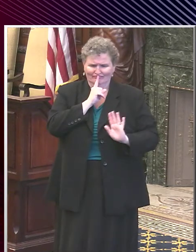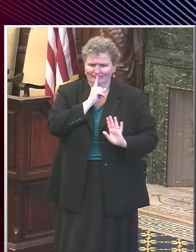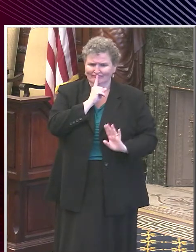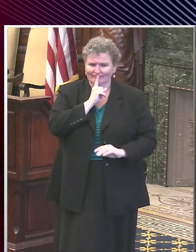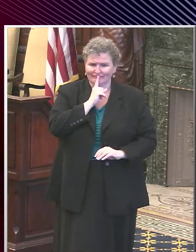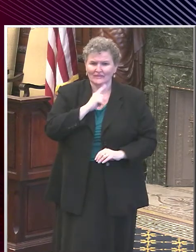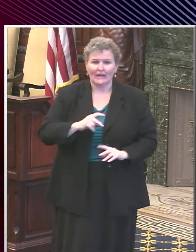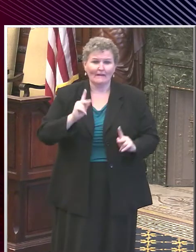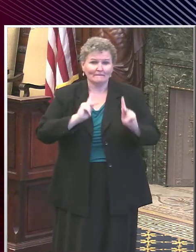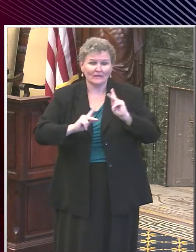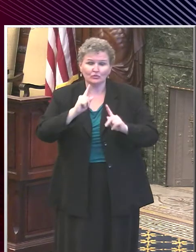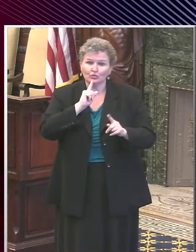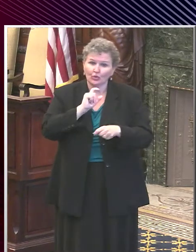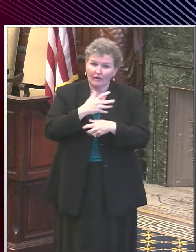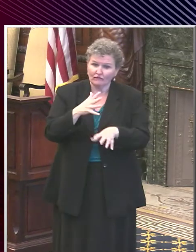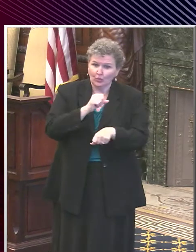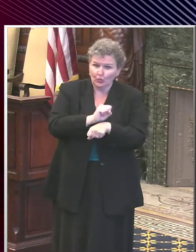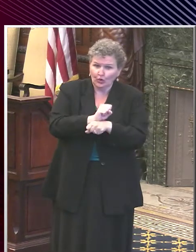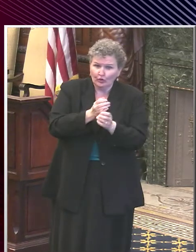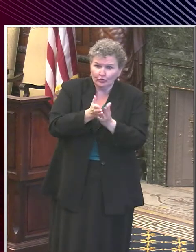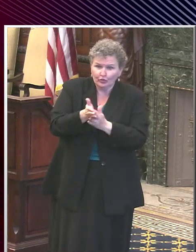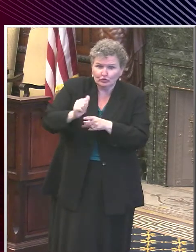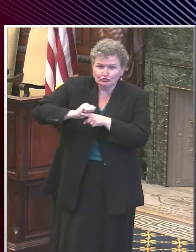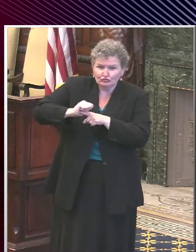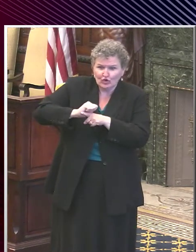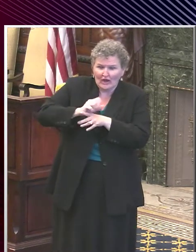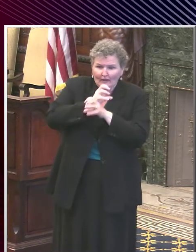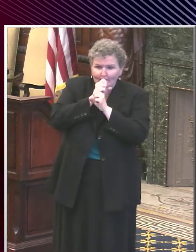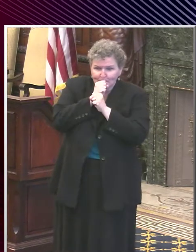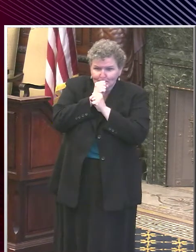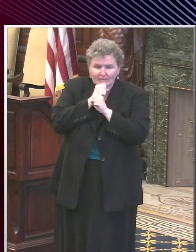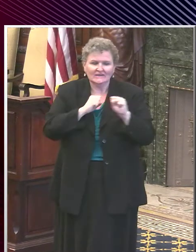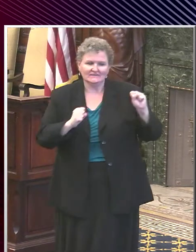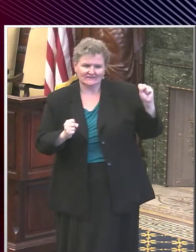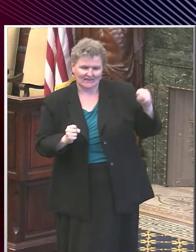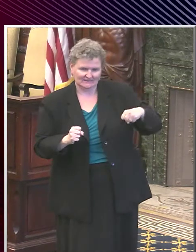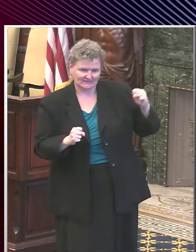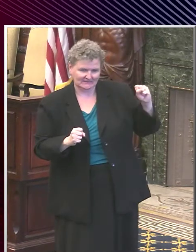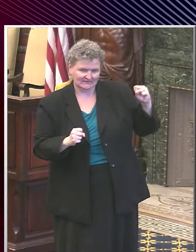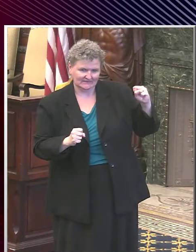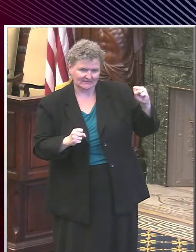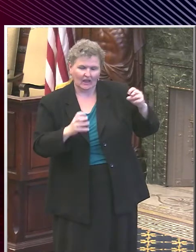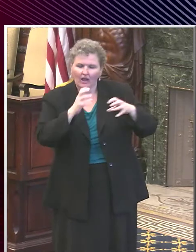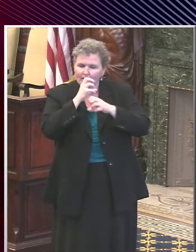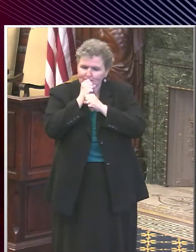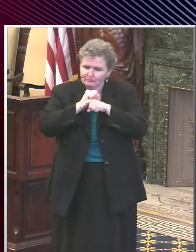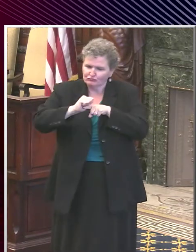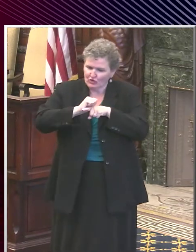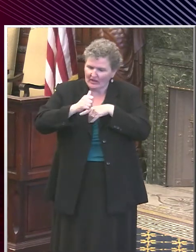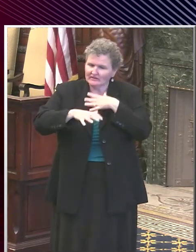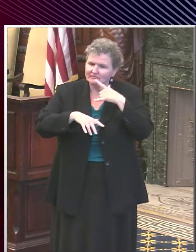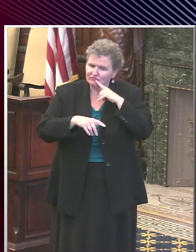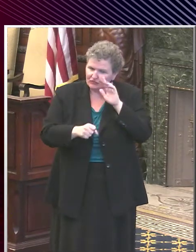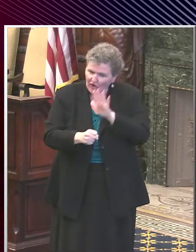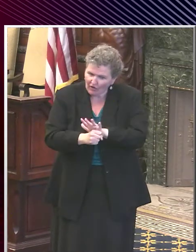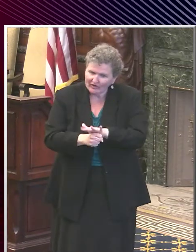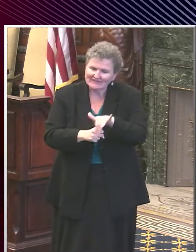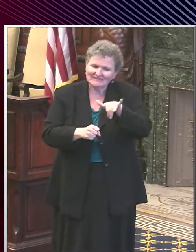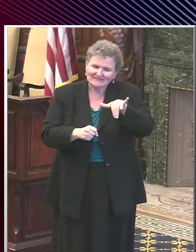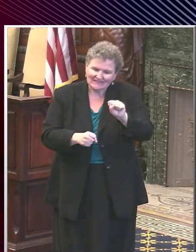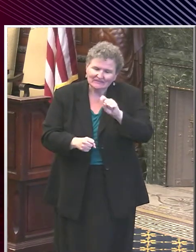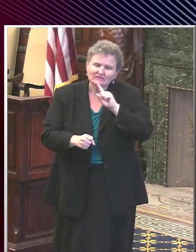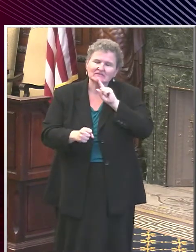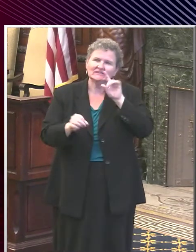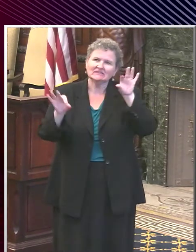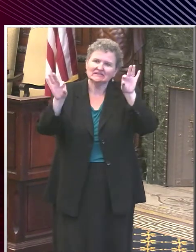they go through some kind of training about this specifically? Absolutely. Confidentiality training is part of this, and it is an extremely strong part of the training and how